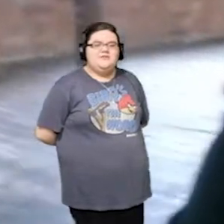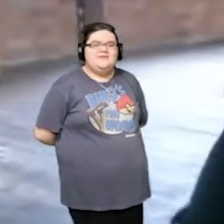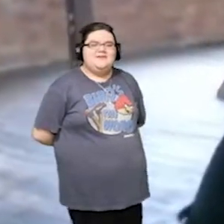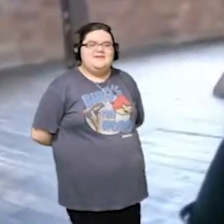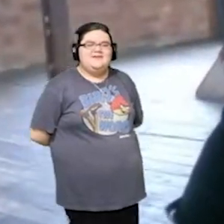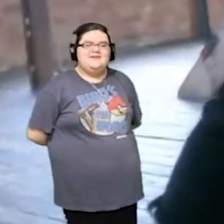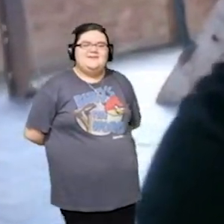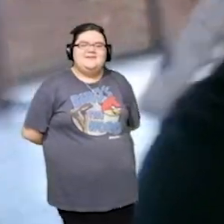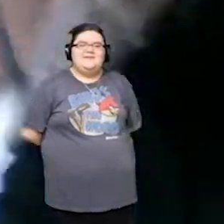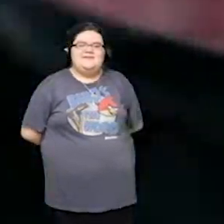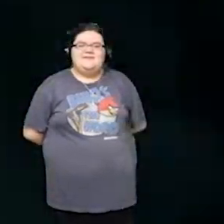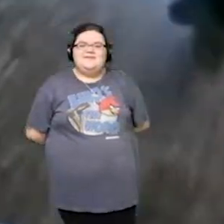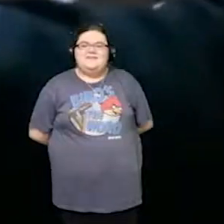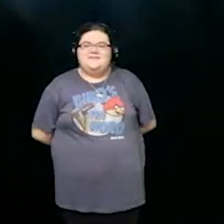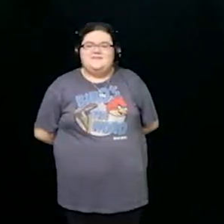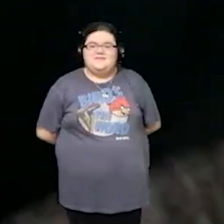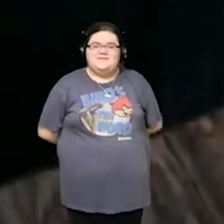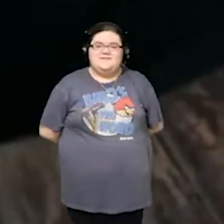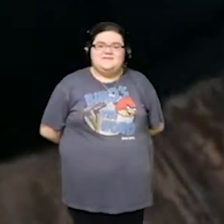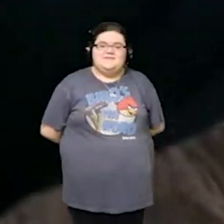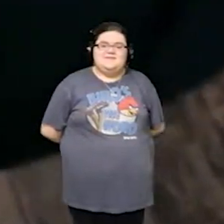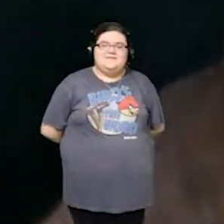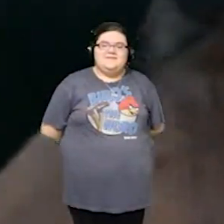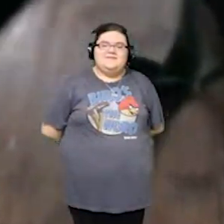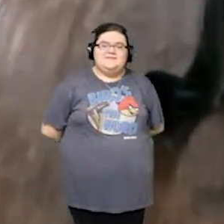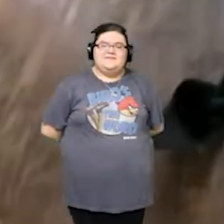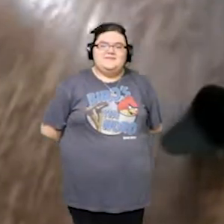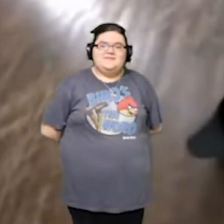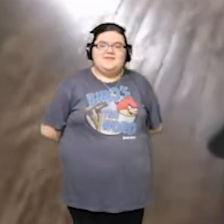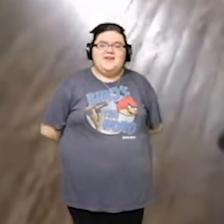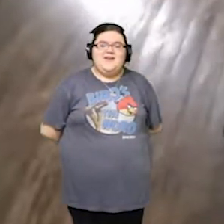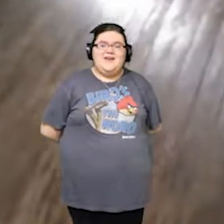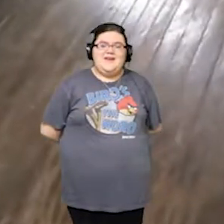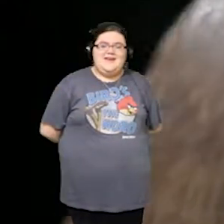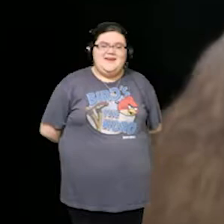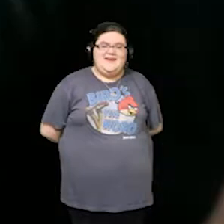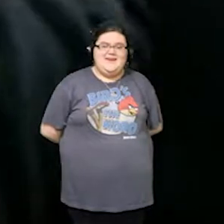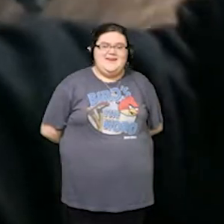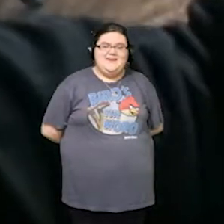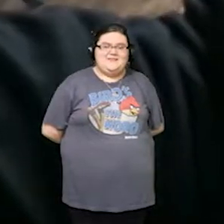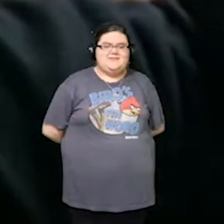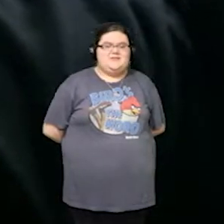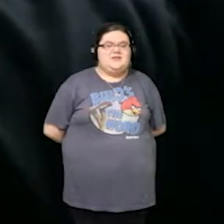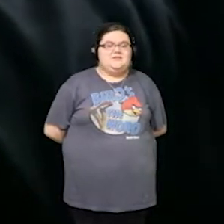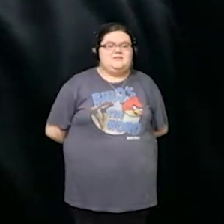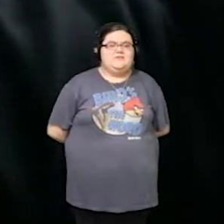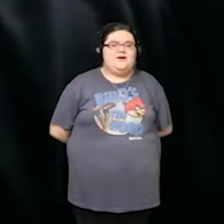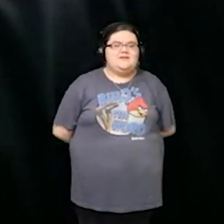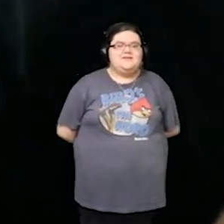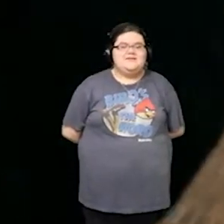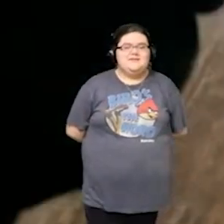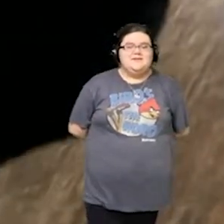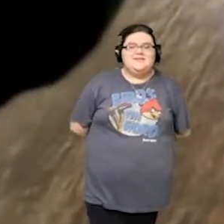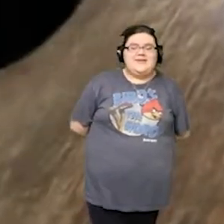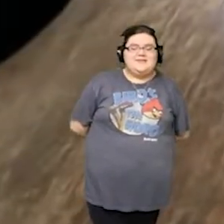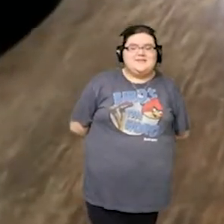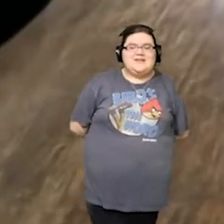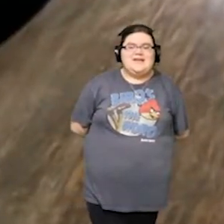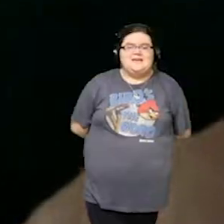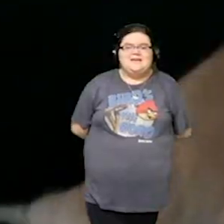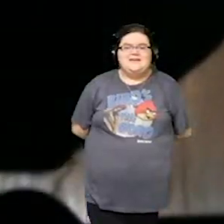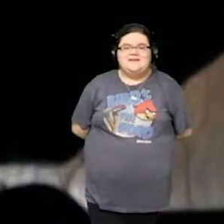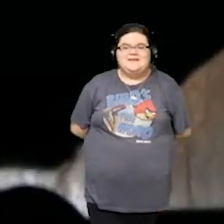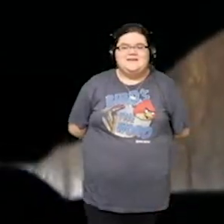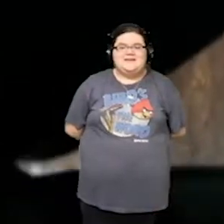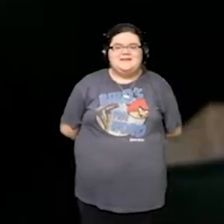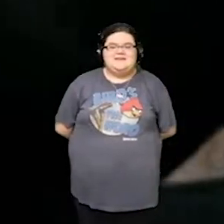came through with a super quick delivery and delivered me the new 6K Pro. Look at this bad boy. Jesus I'm really Christ. Looking forward to using these That's cameras.